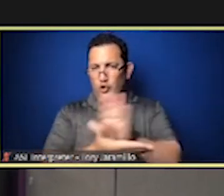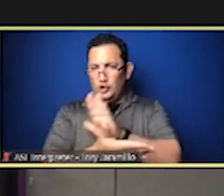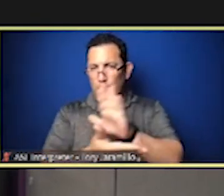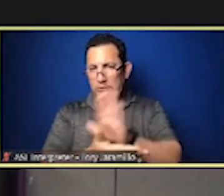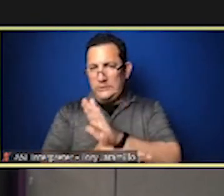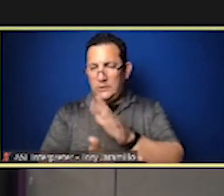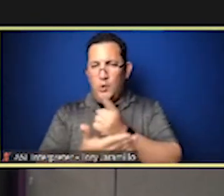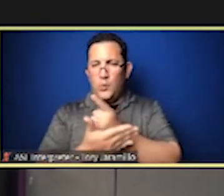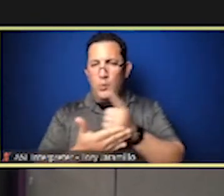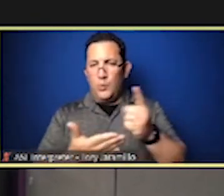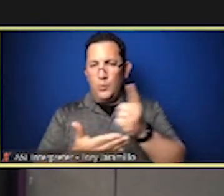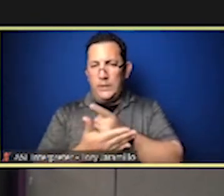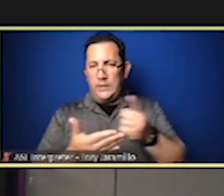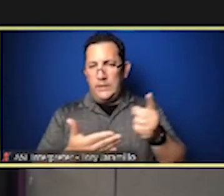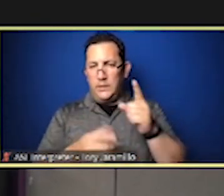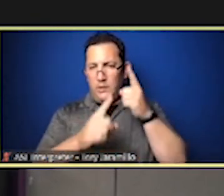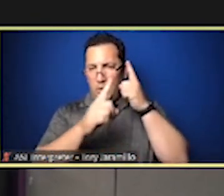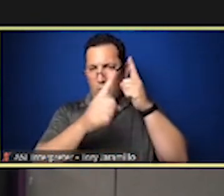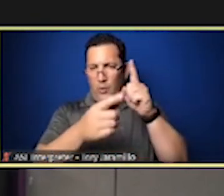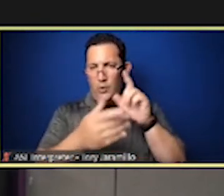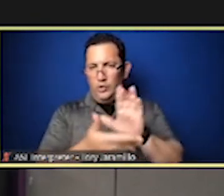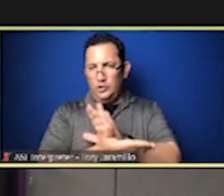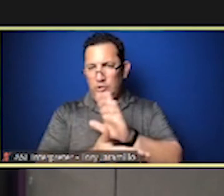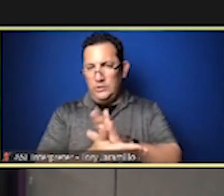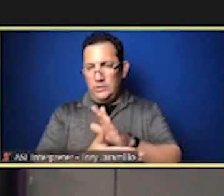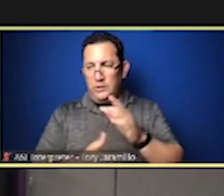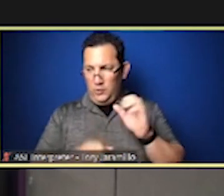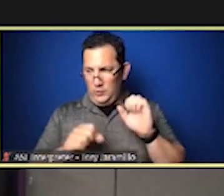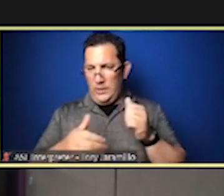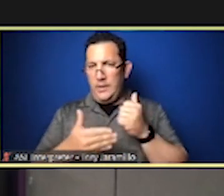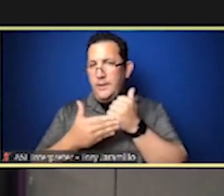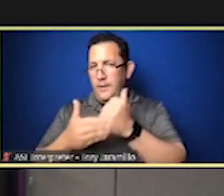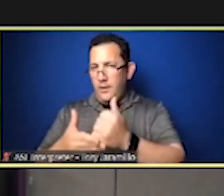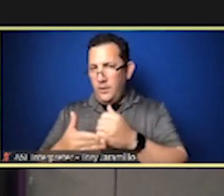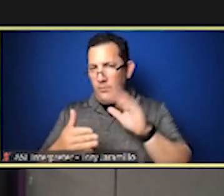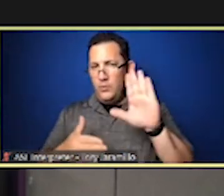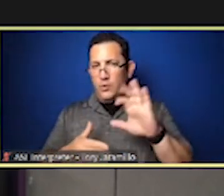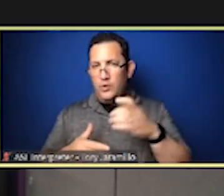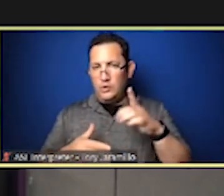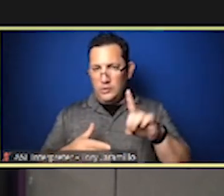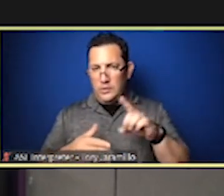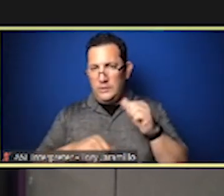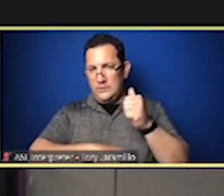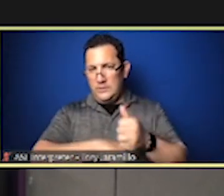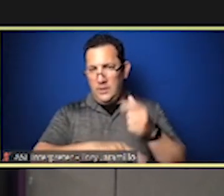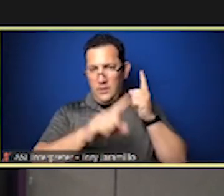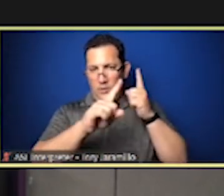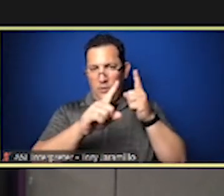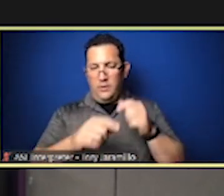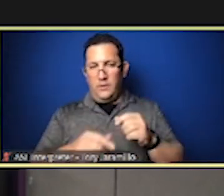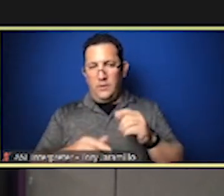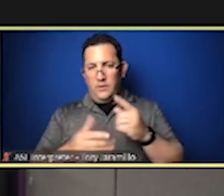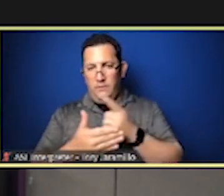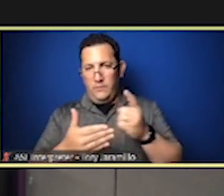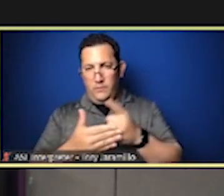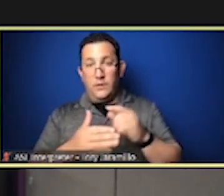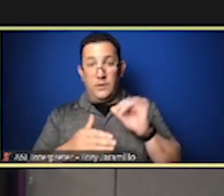use to set goals every week for your child at home. I think would be really